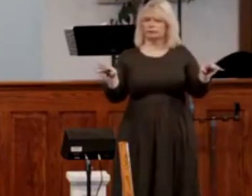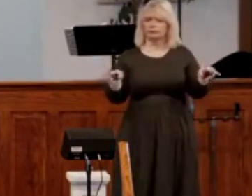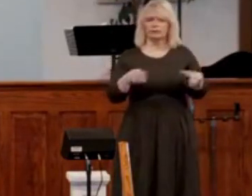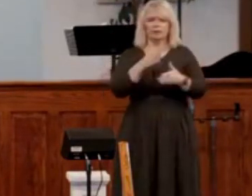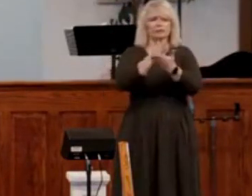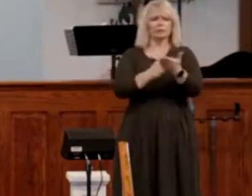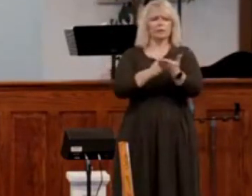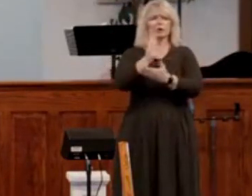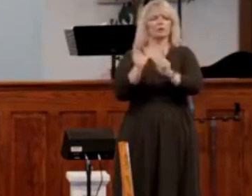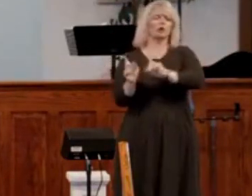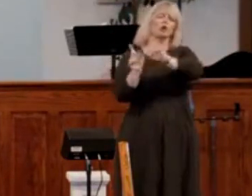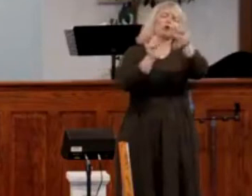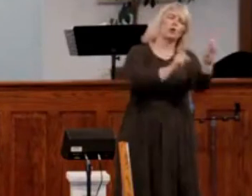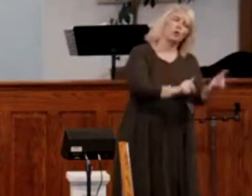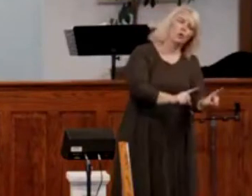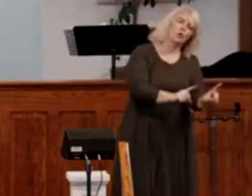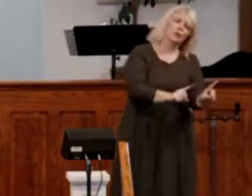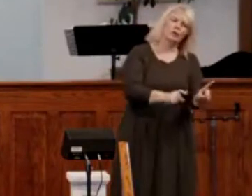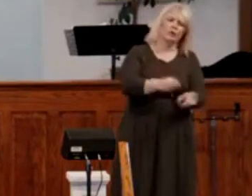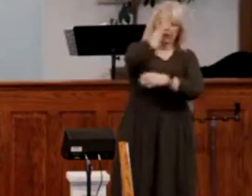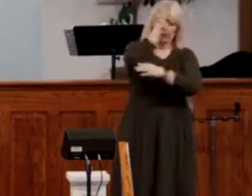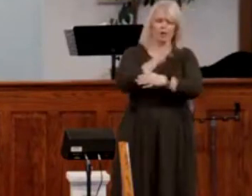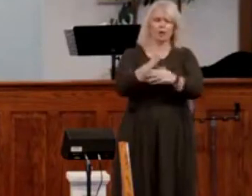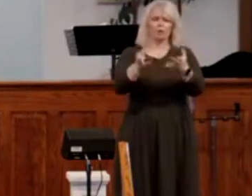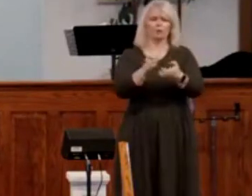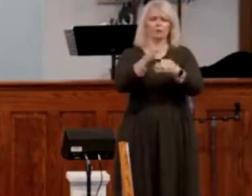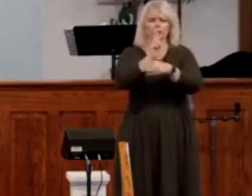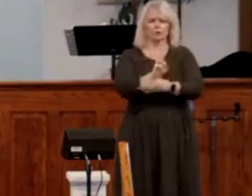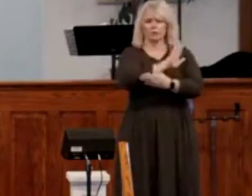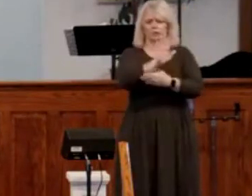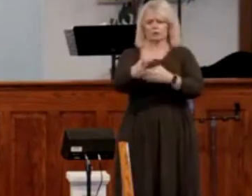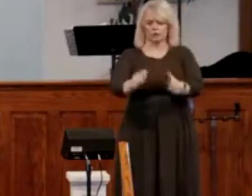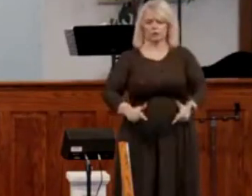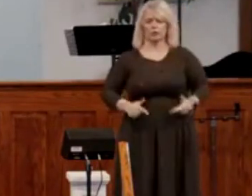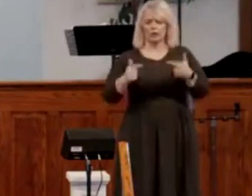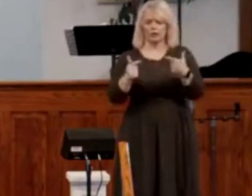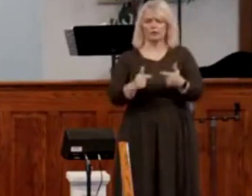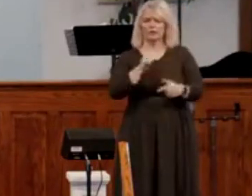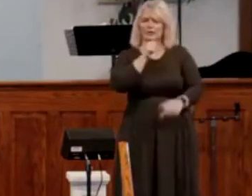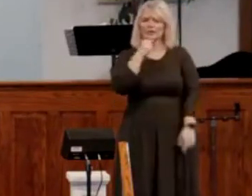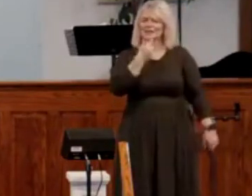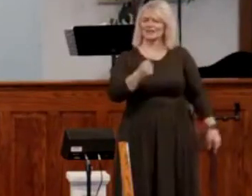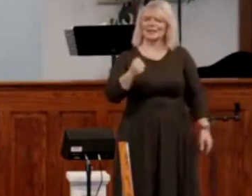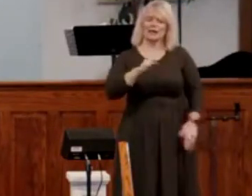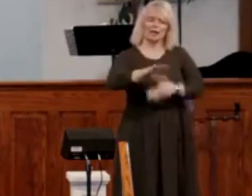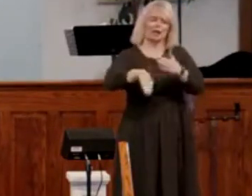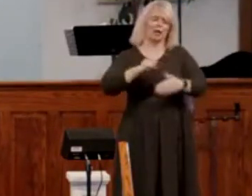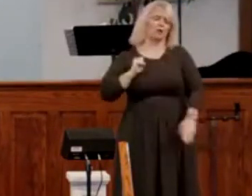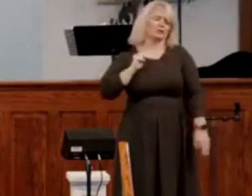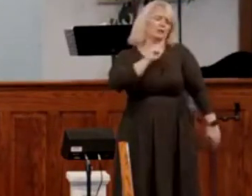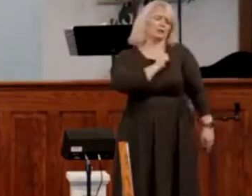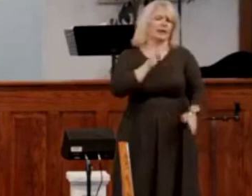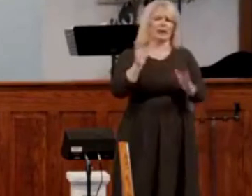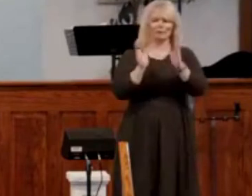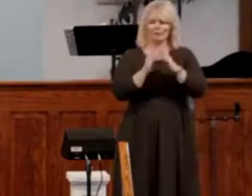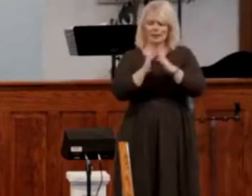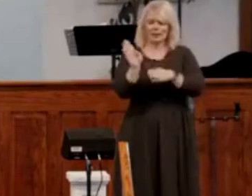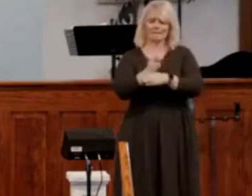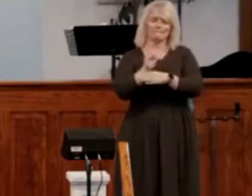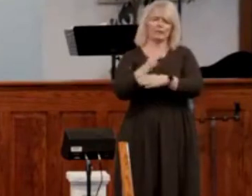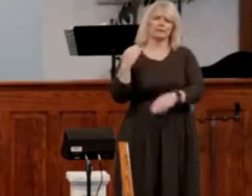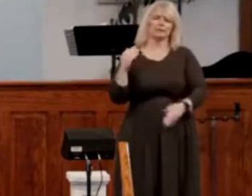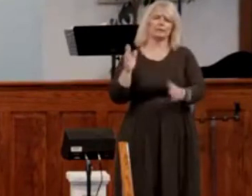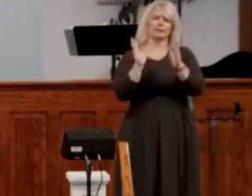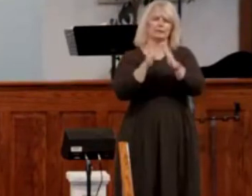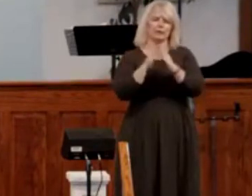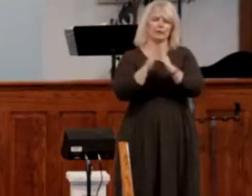part of your going. And God wants to use that in your life. That's not to say that every staff meeting you have, or every business meeting you have, or every checkout